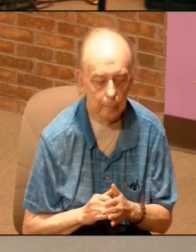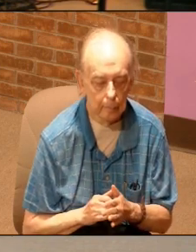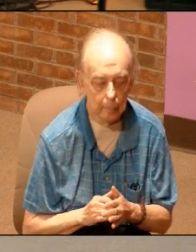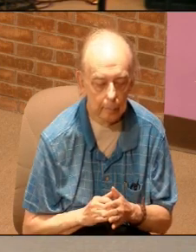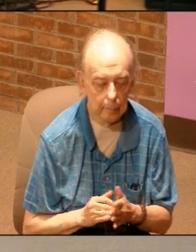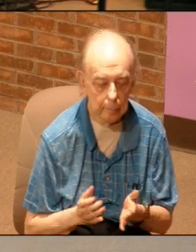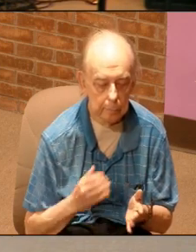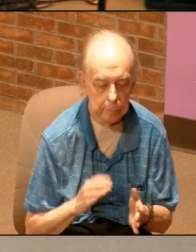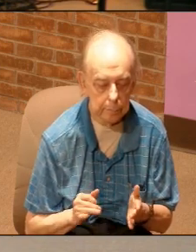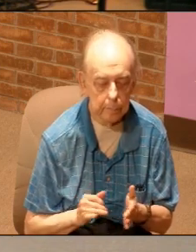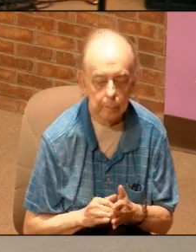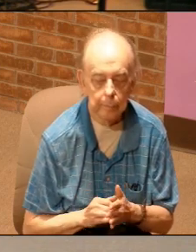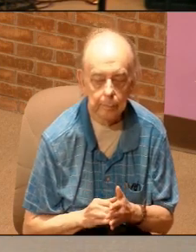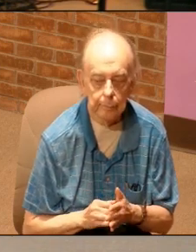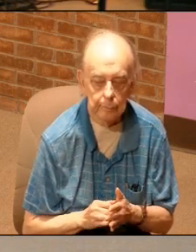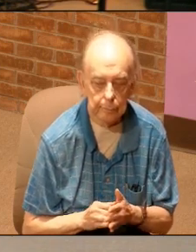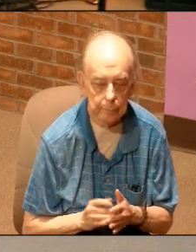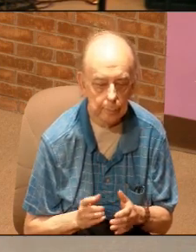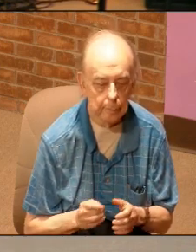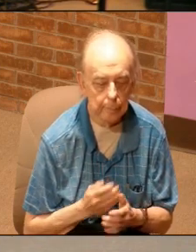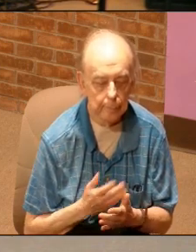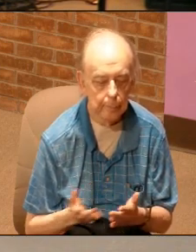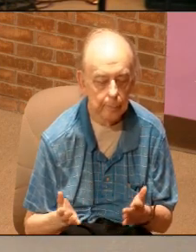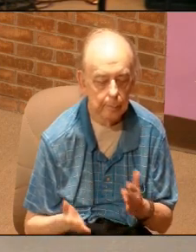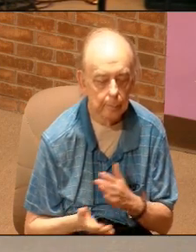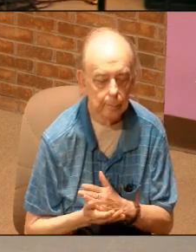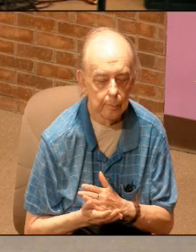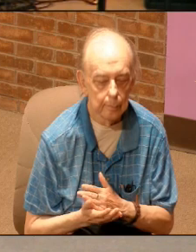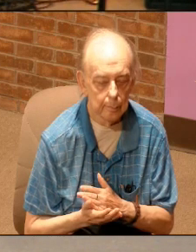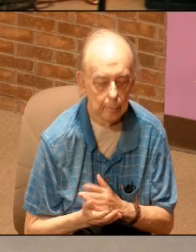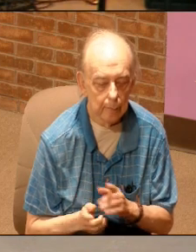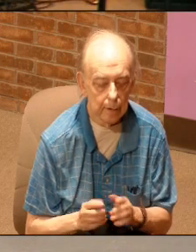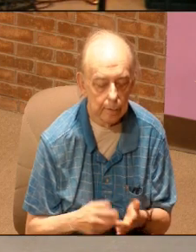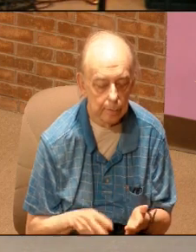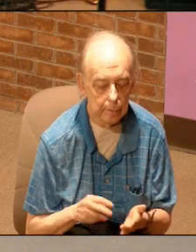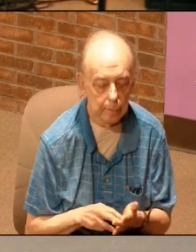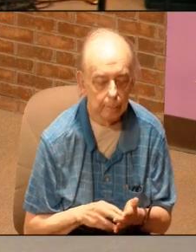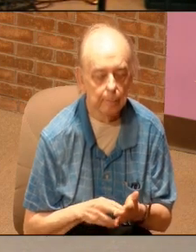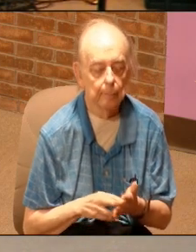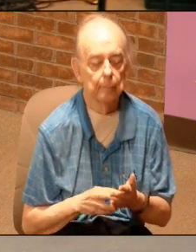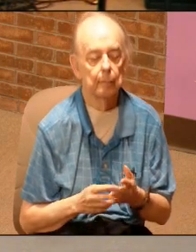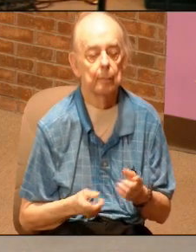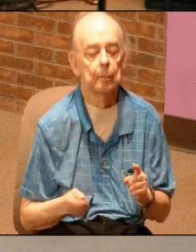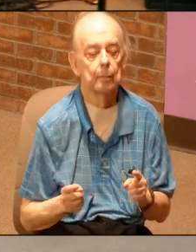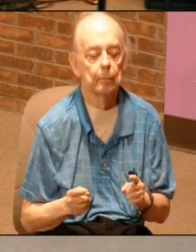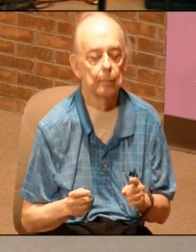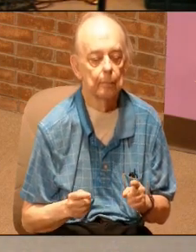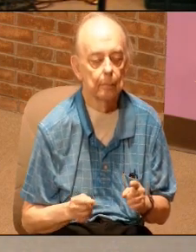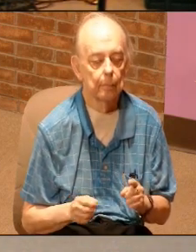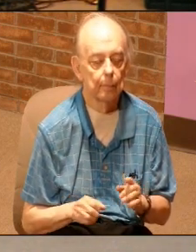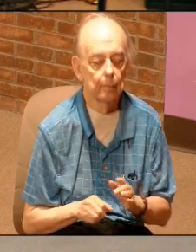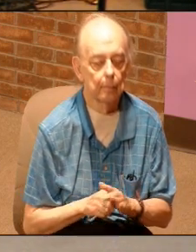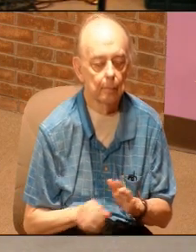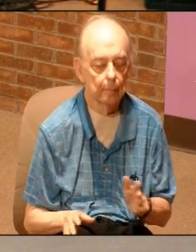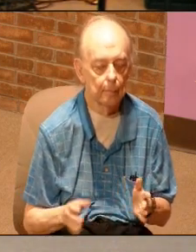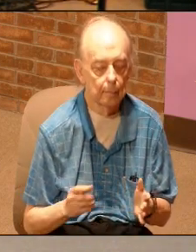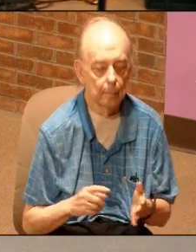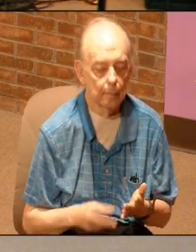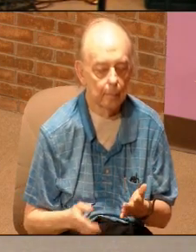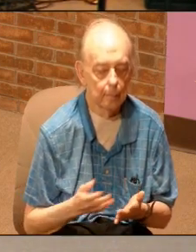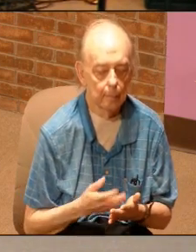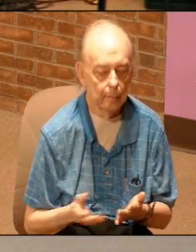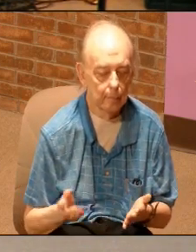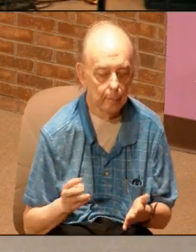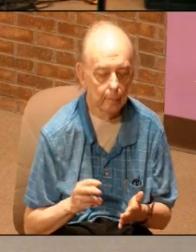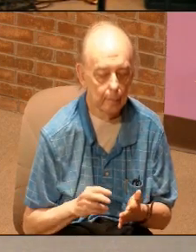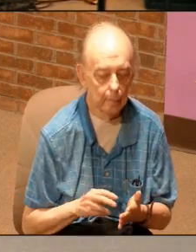going to do this first thing in the morning as soon as I get up. So when that alarm clock goes off, the first thing I do is